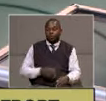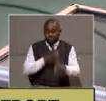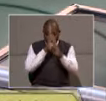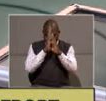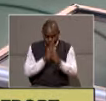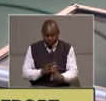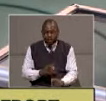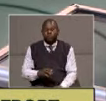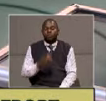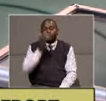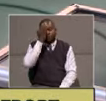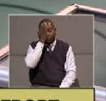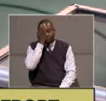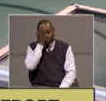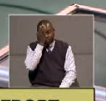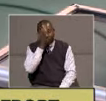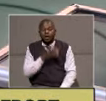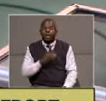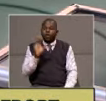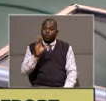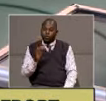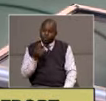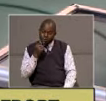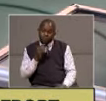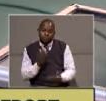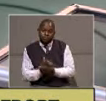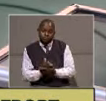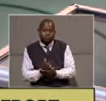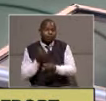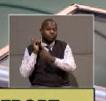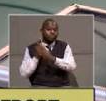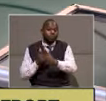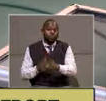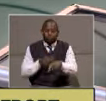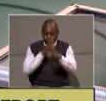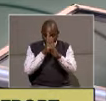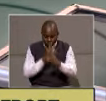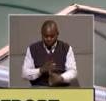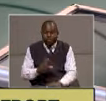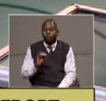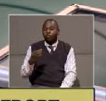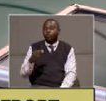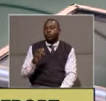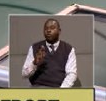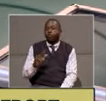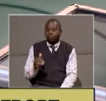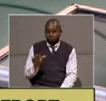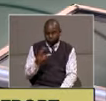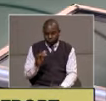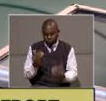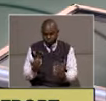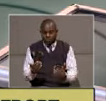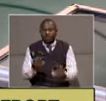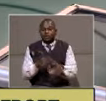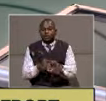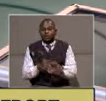Tumwine, the committee finds that he actually assaulted Honorable Gwal. This observation is buttressed in